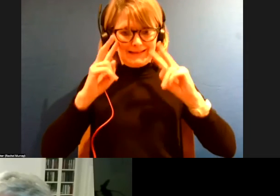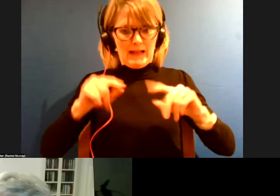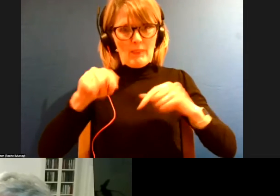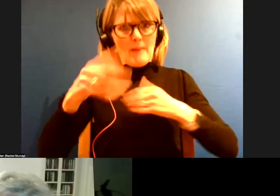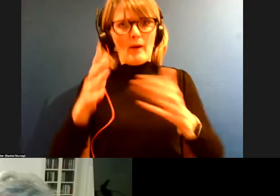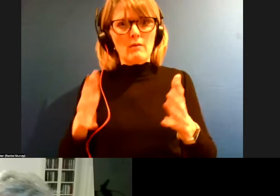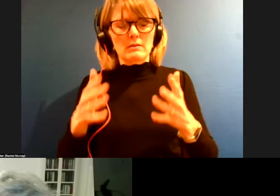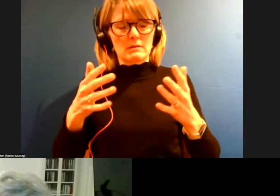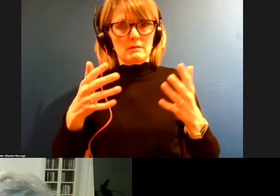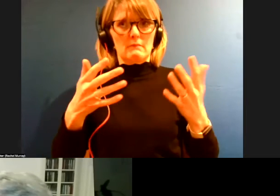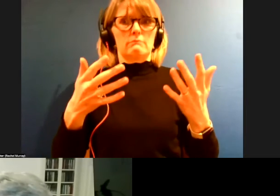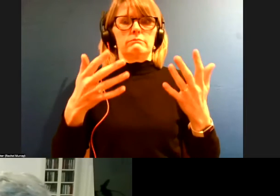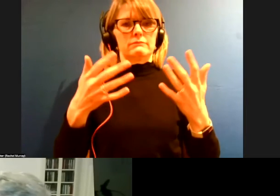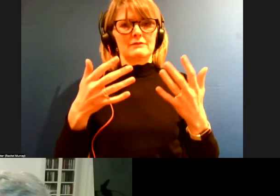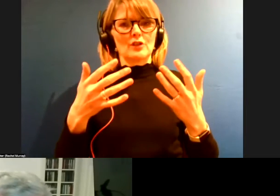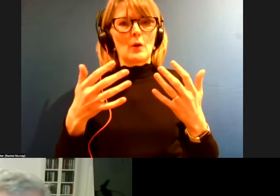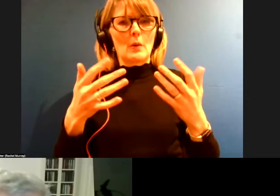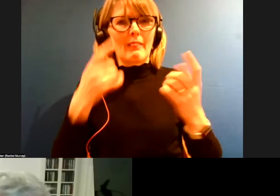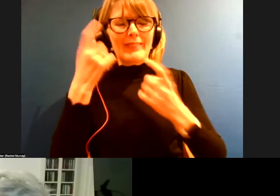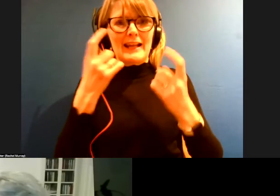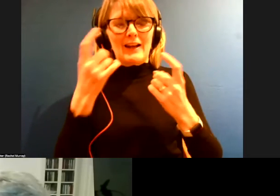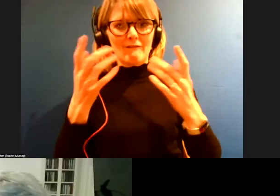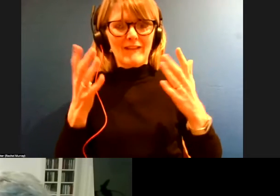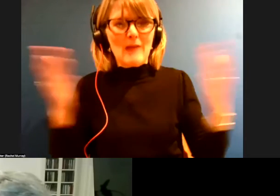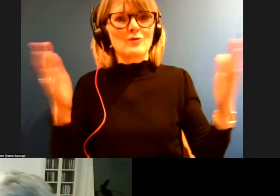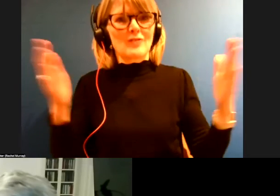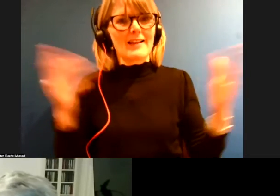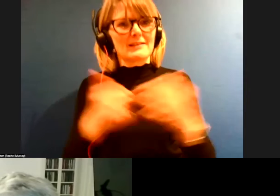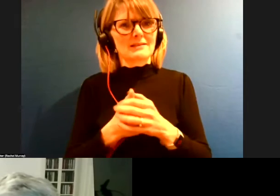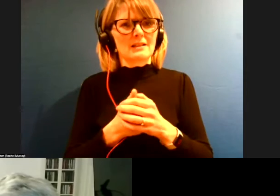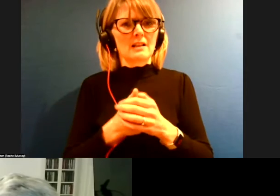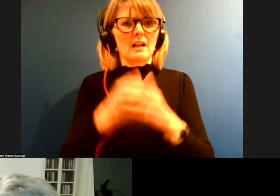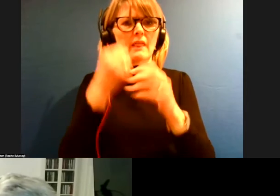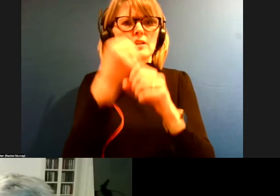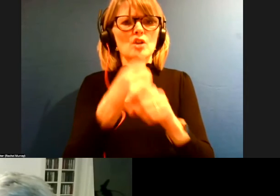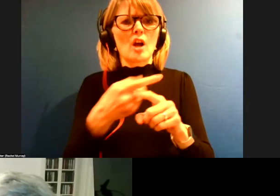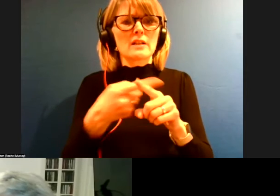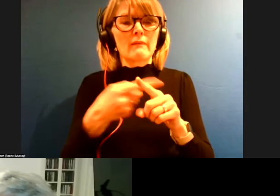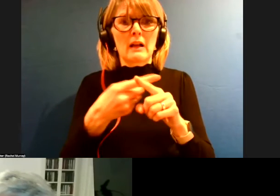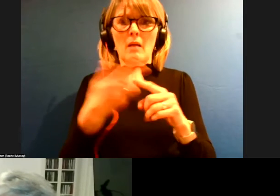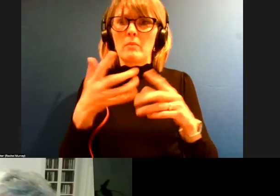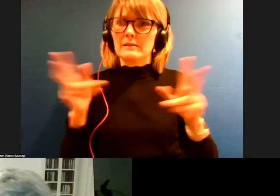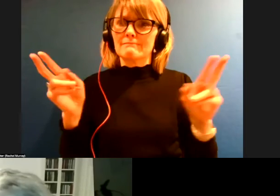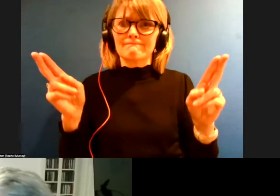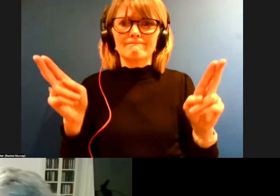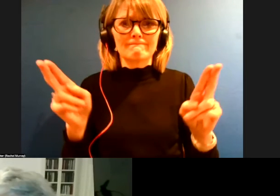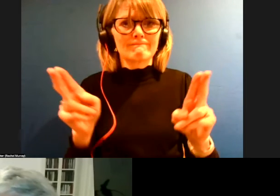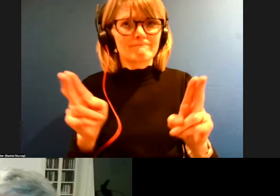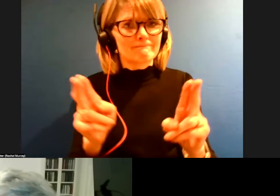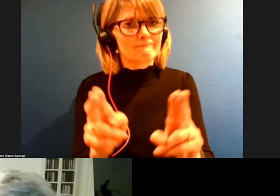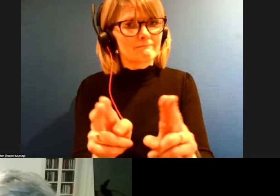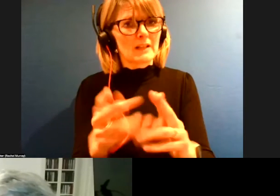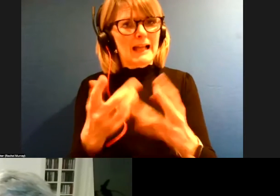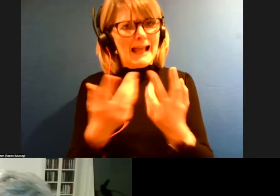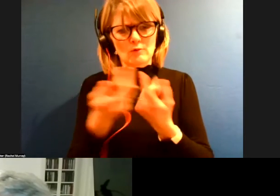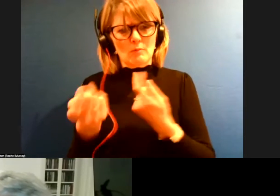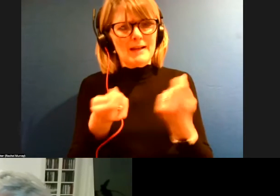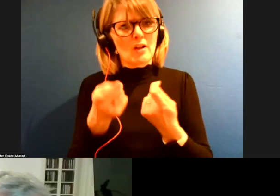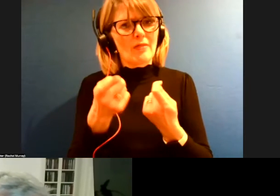But the Church of England is in rapid decline. How can we manage? We can just manage the decline by thinking the way we've always